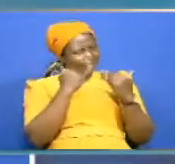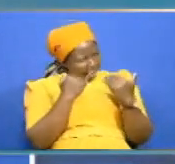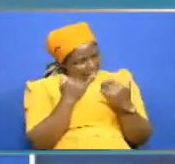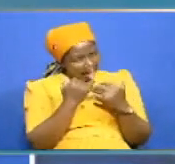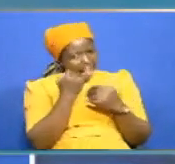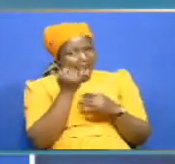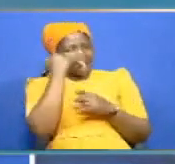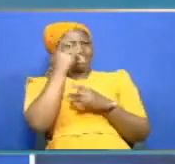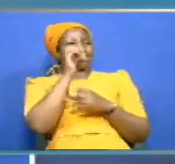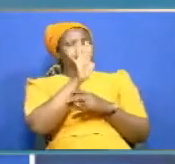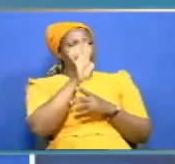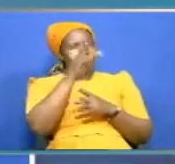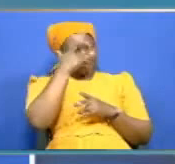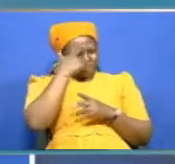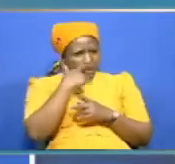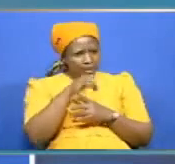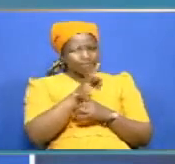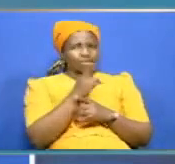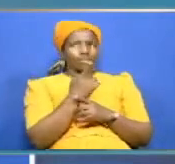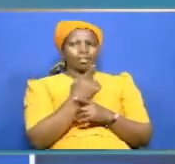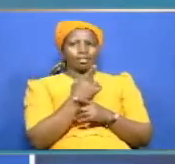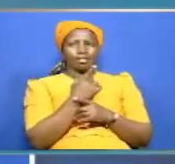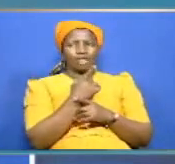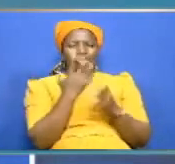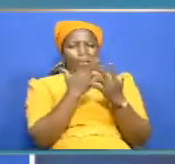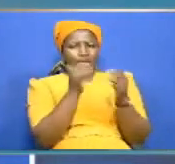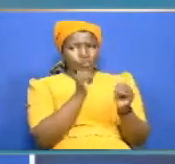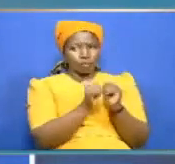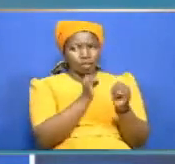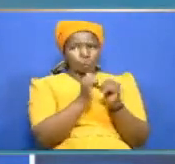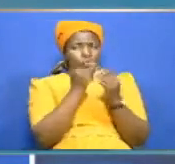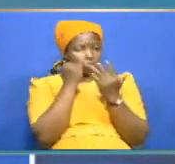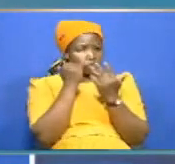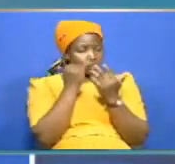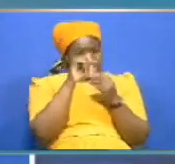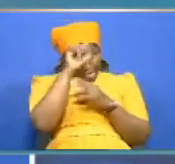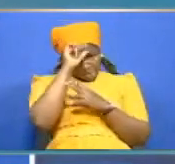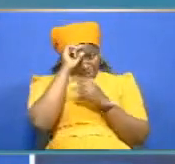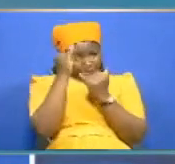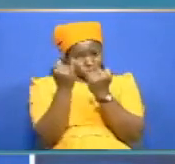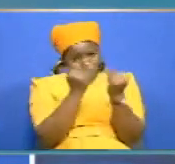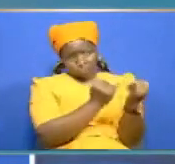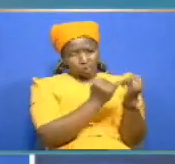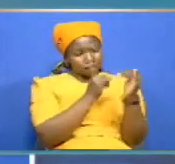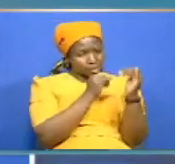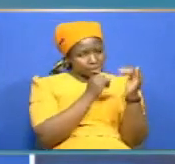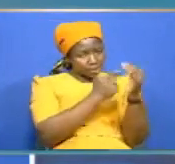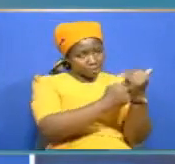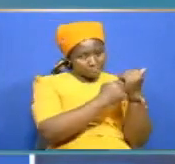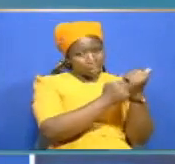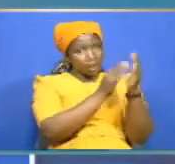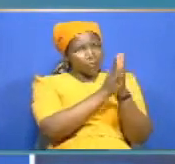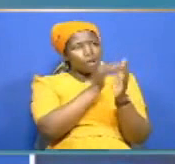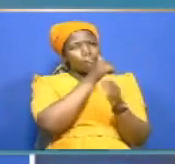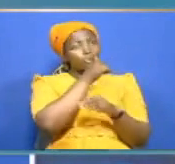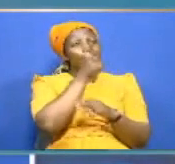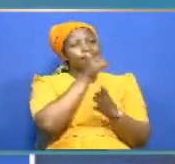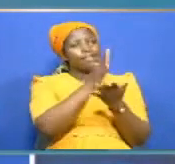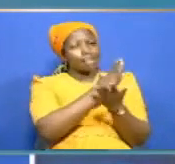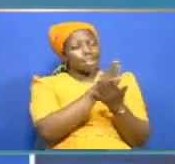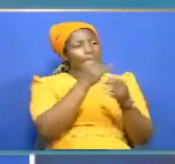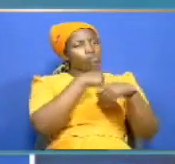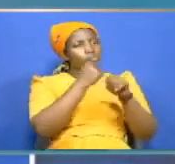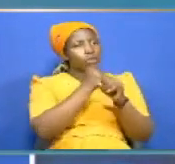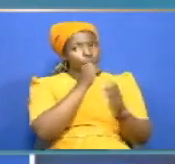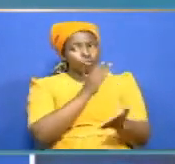these policies, these things which are being introduced by the government in partnership with the private sector, to